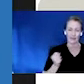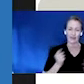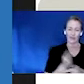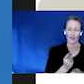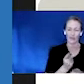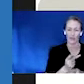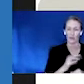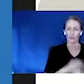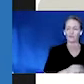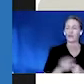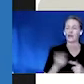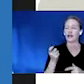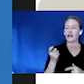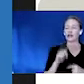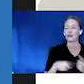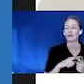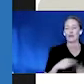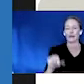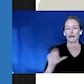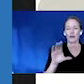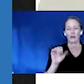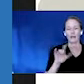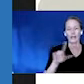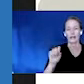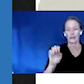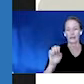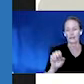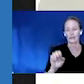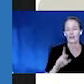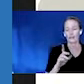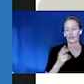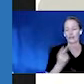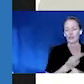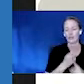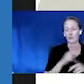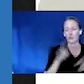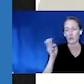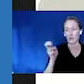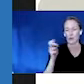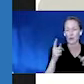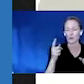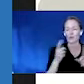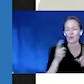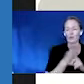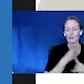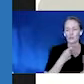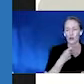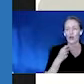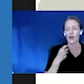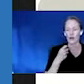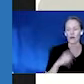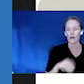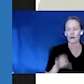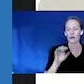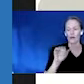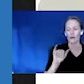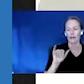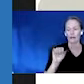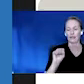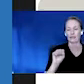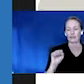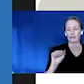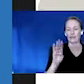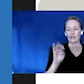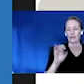about caste, I'm going to use a quote from Isabel Wilkerson's wonderful book by the same name, Caste. If you have not read that book, I